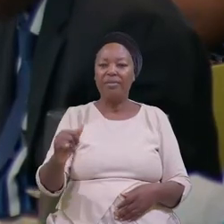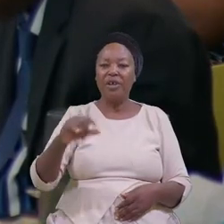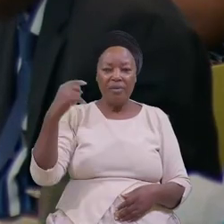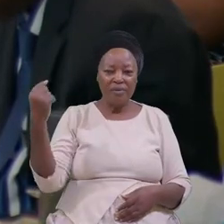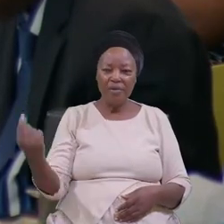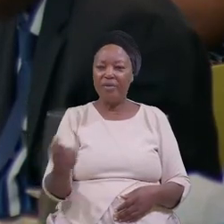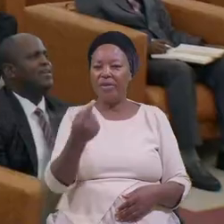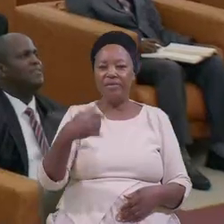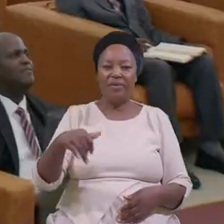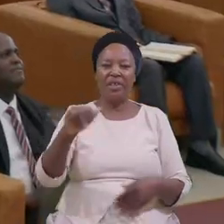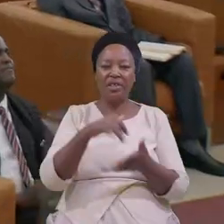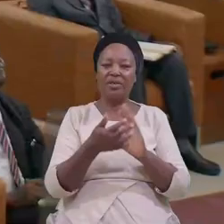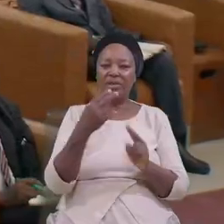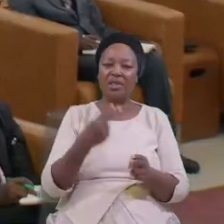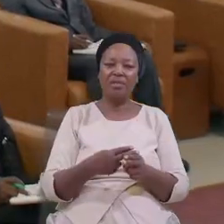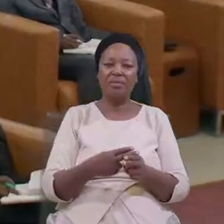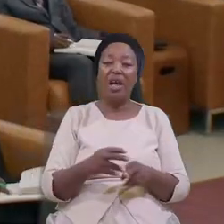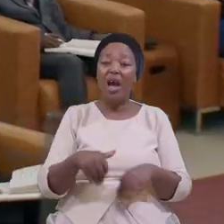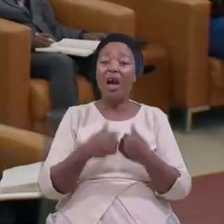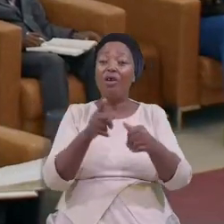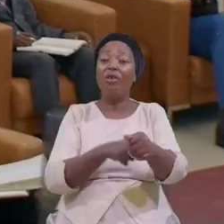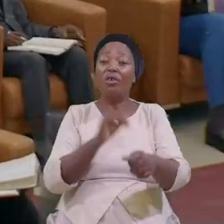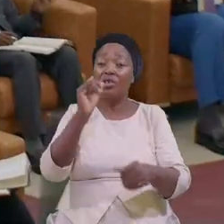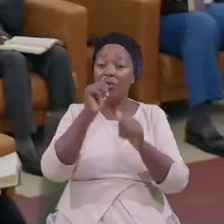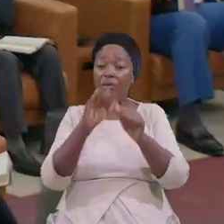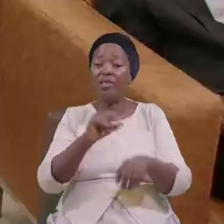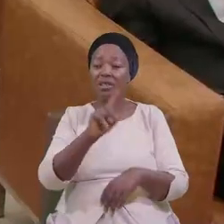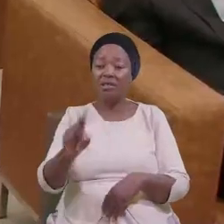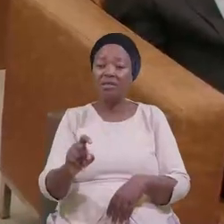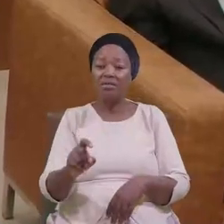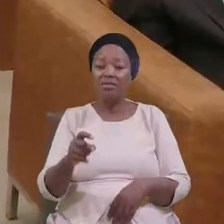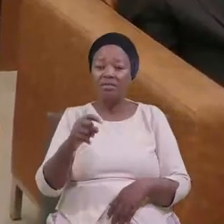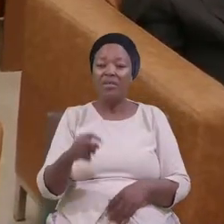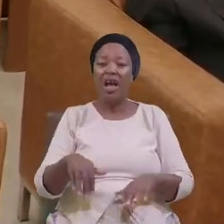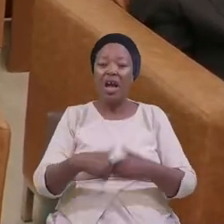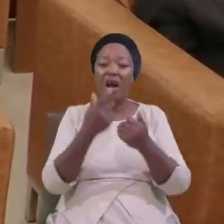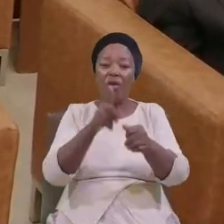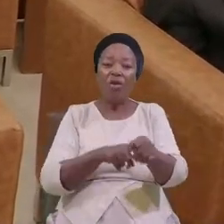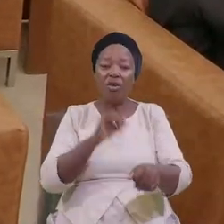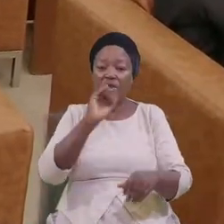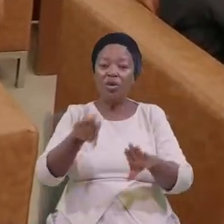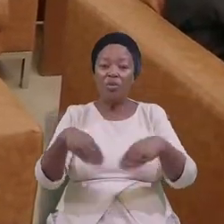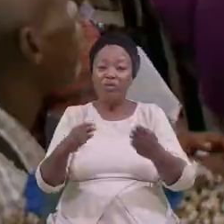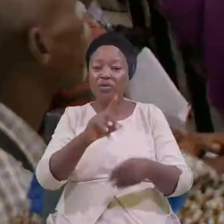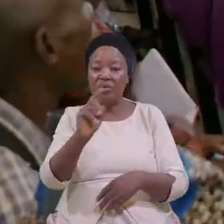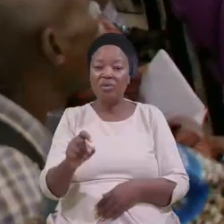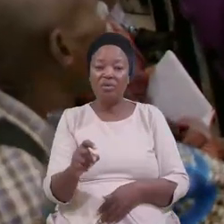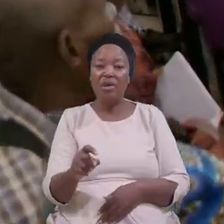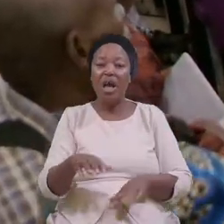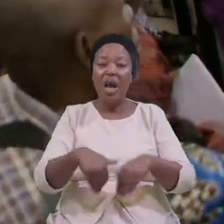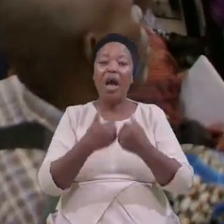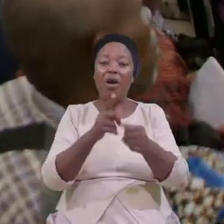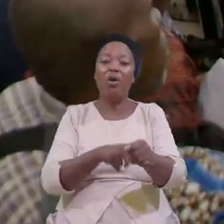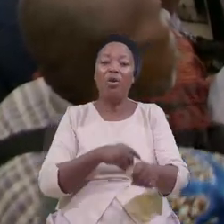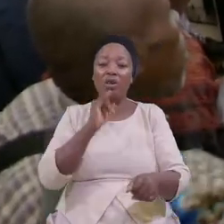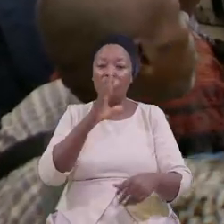Forever. Amen. How long is your blessing? Forever. How long is your provision? Forever. How long is